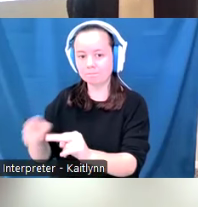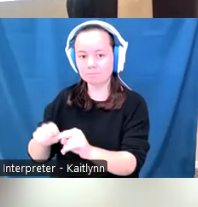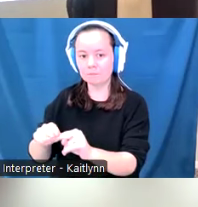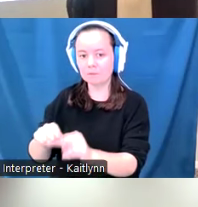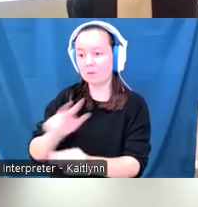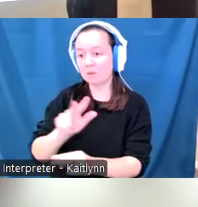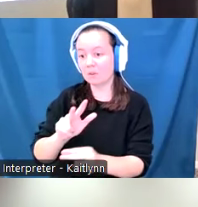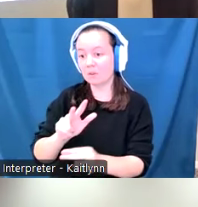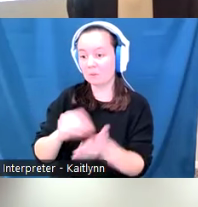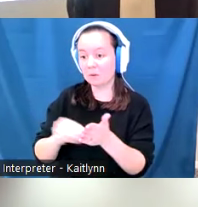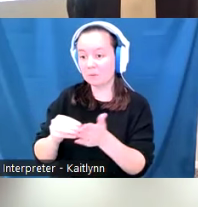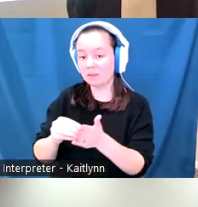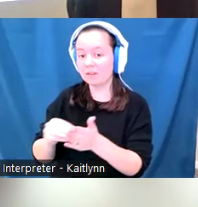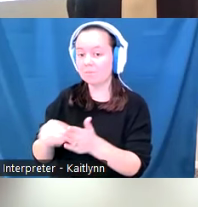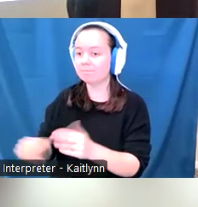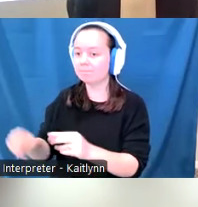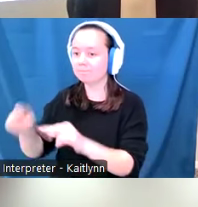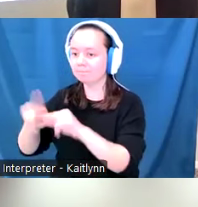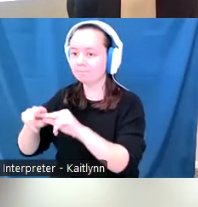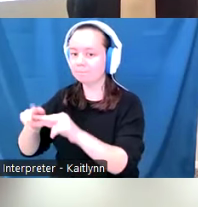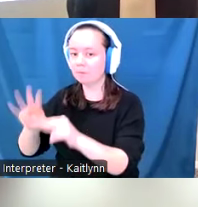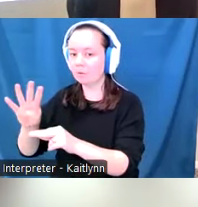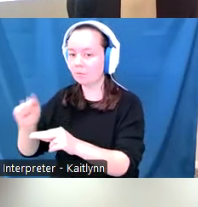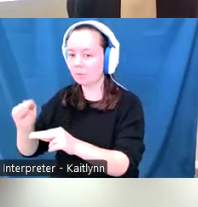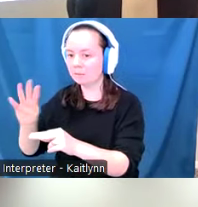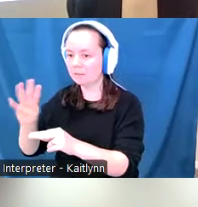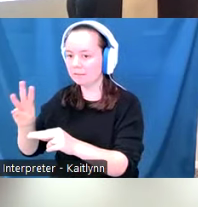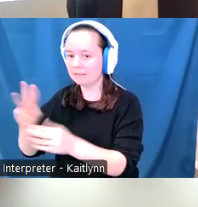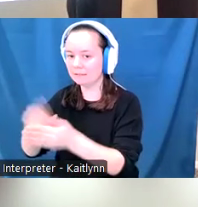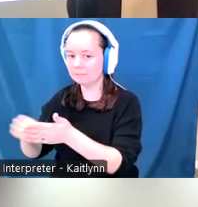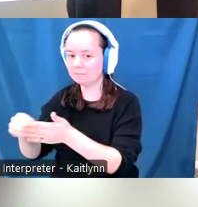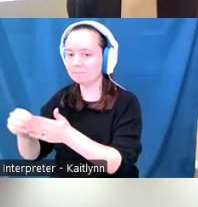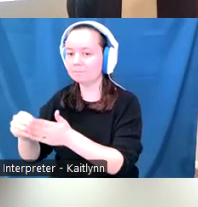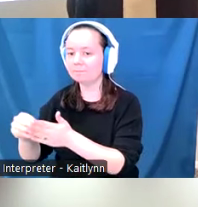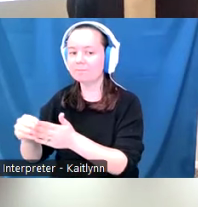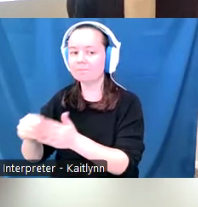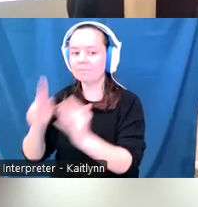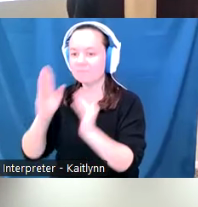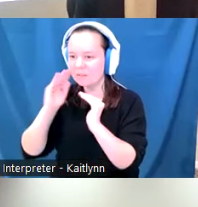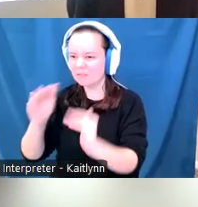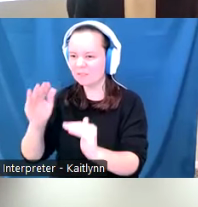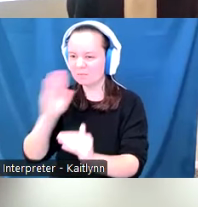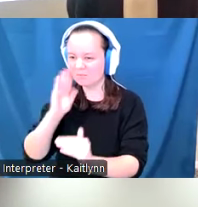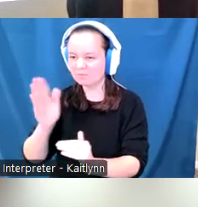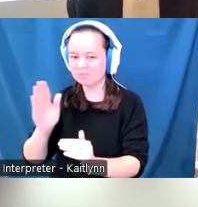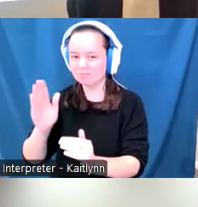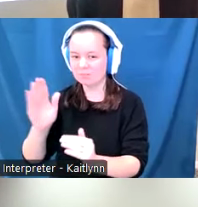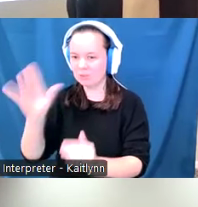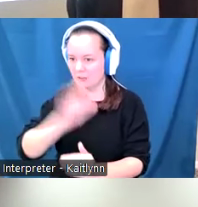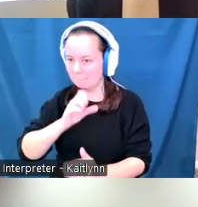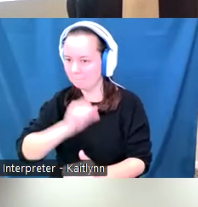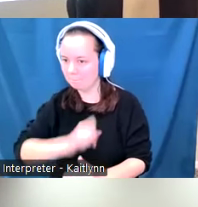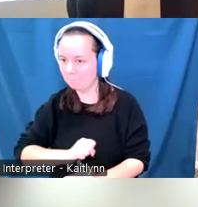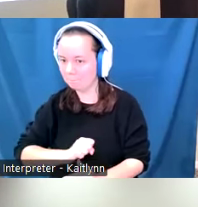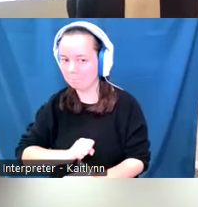and 2019, and experts are anticipating significant workforce gaps going forward. And while we know there